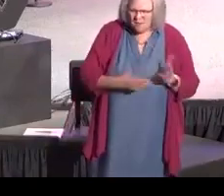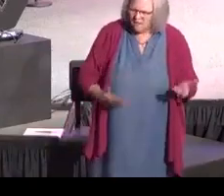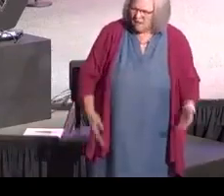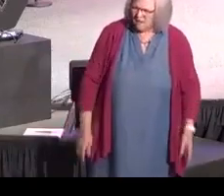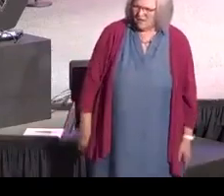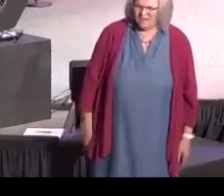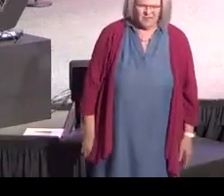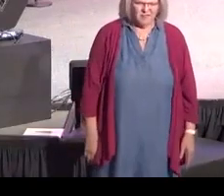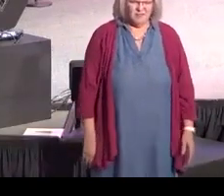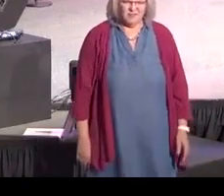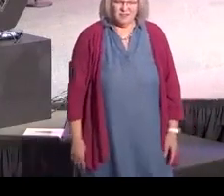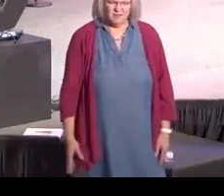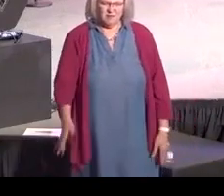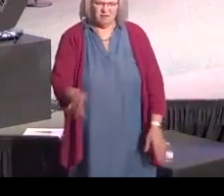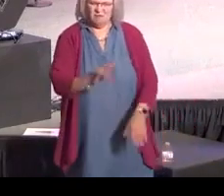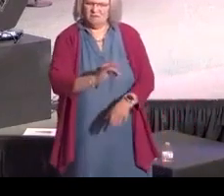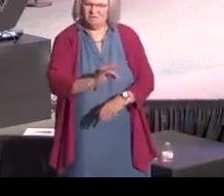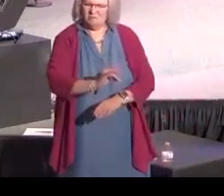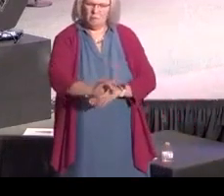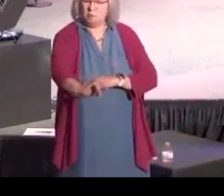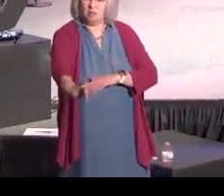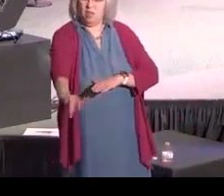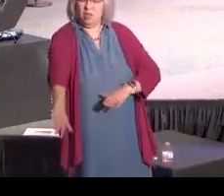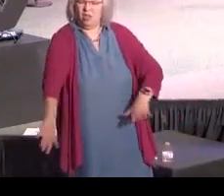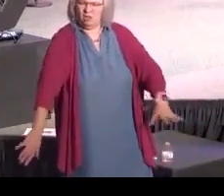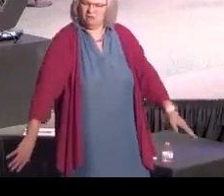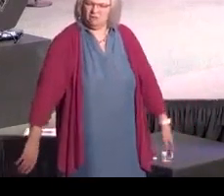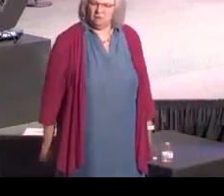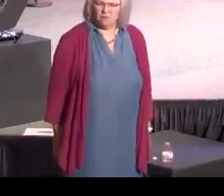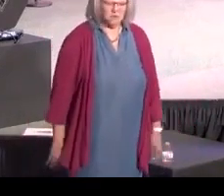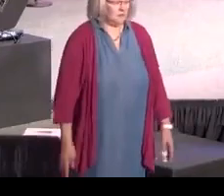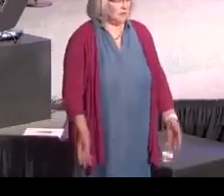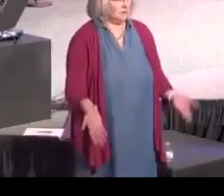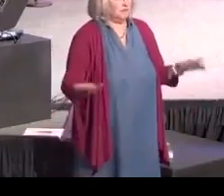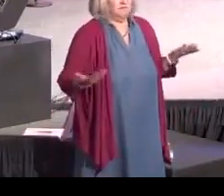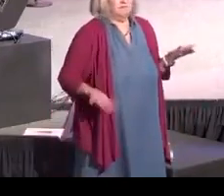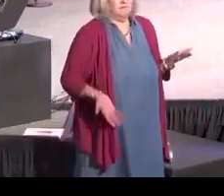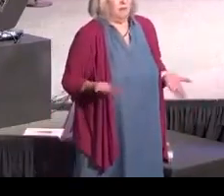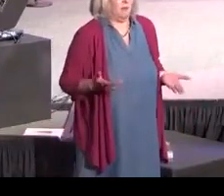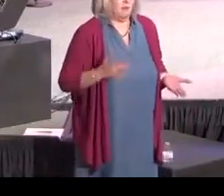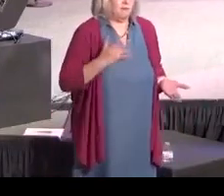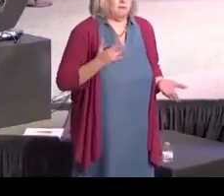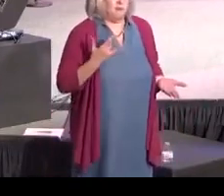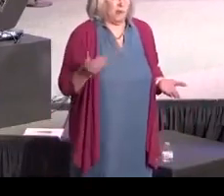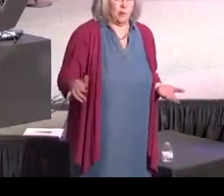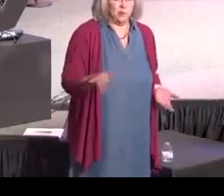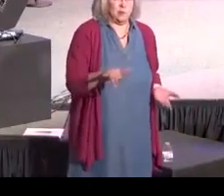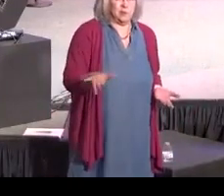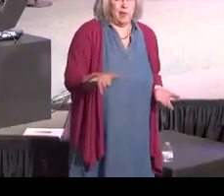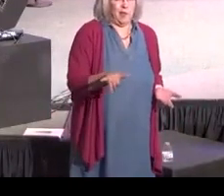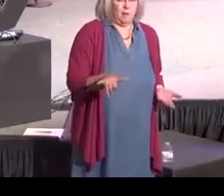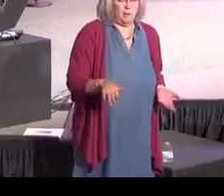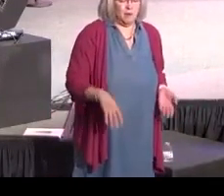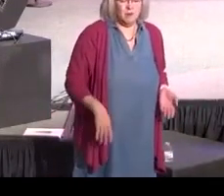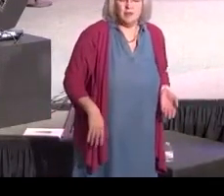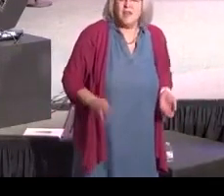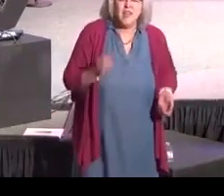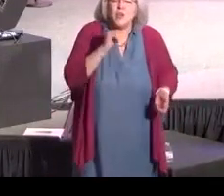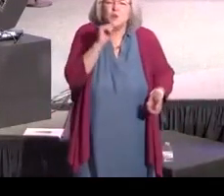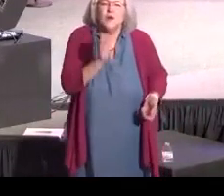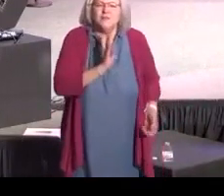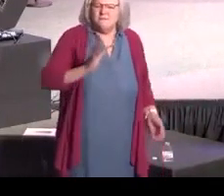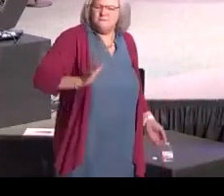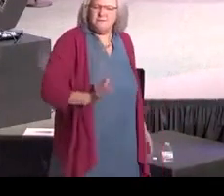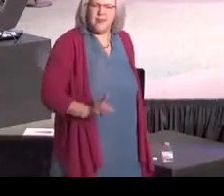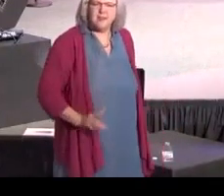had anyone say that about you. You're unimpressive. Maybe you feel unimpressive. Maybe you can relate to that. He wasn't Samson. He